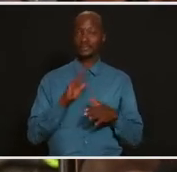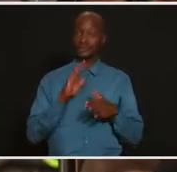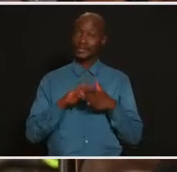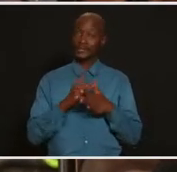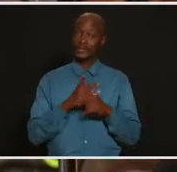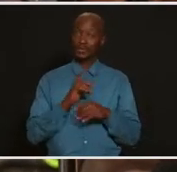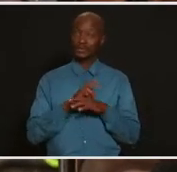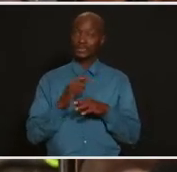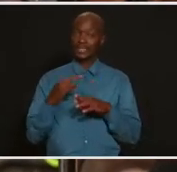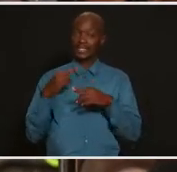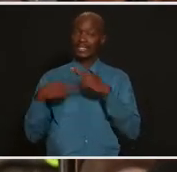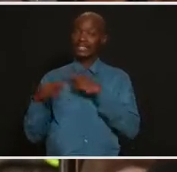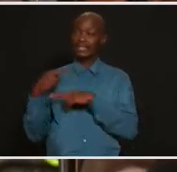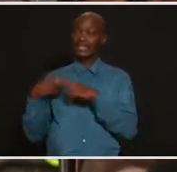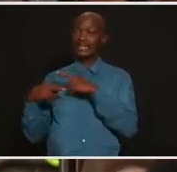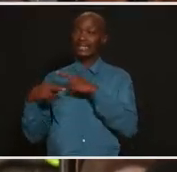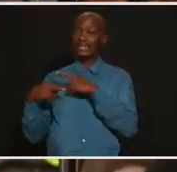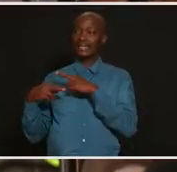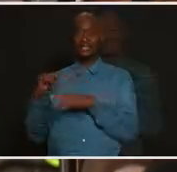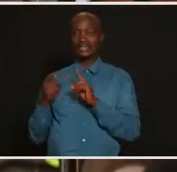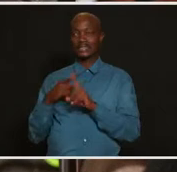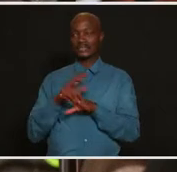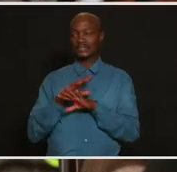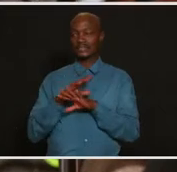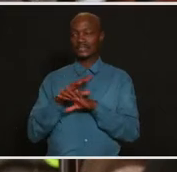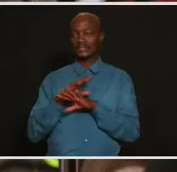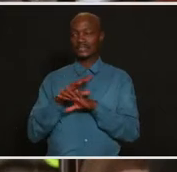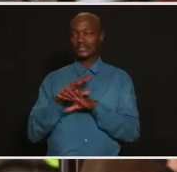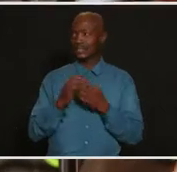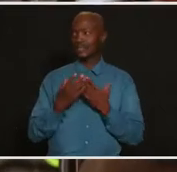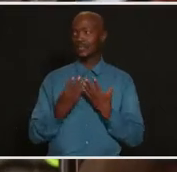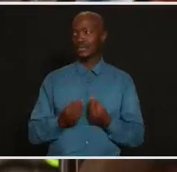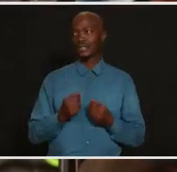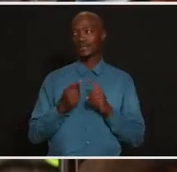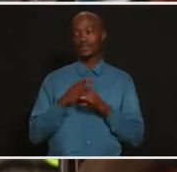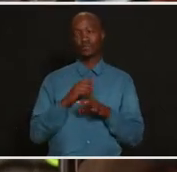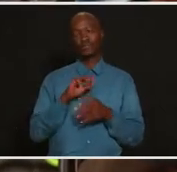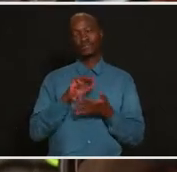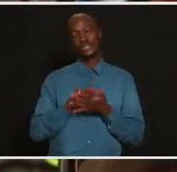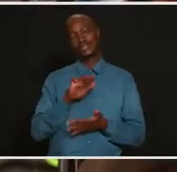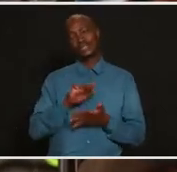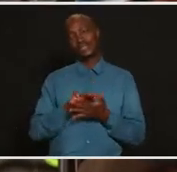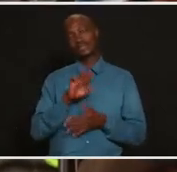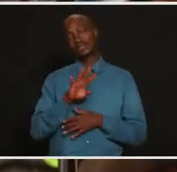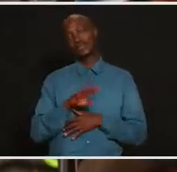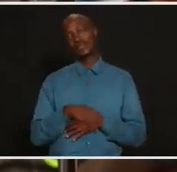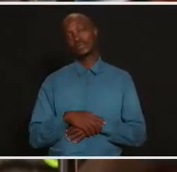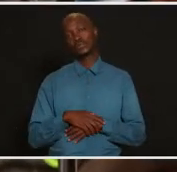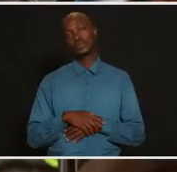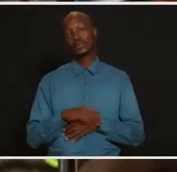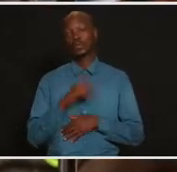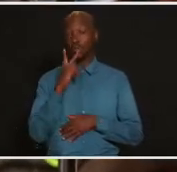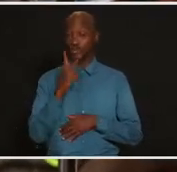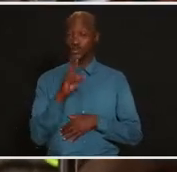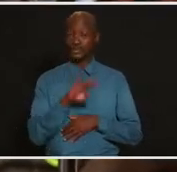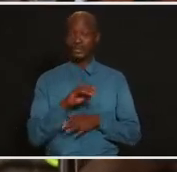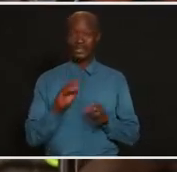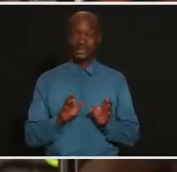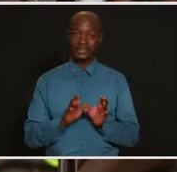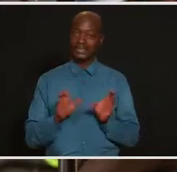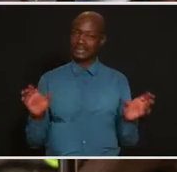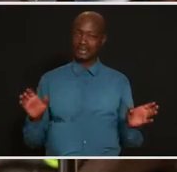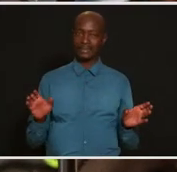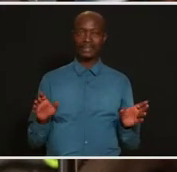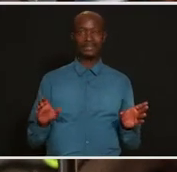it reverses the case that we have gained after 1984. we view that as a segregation by its